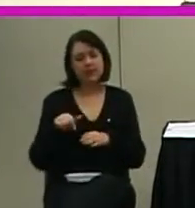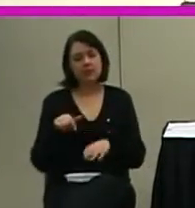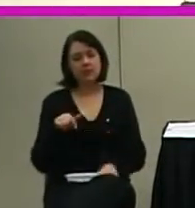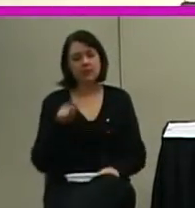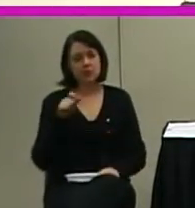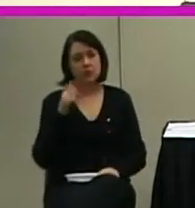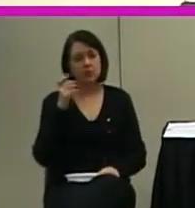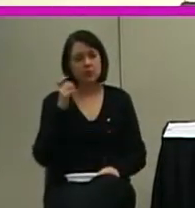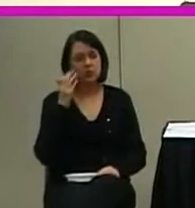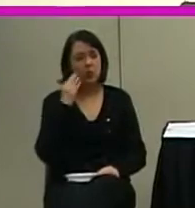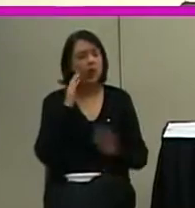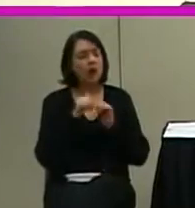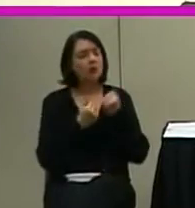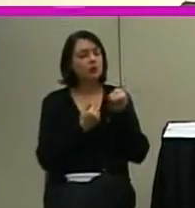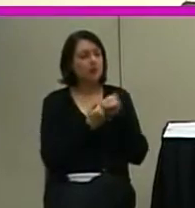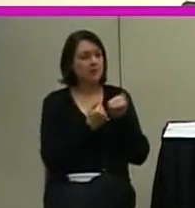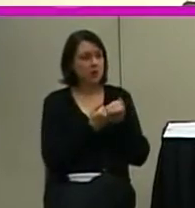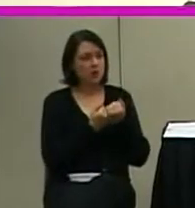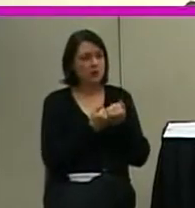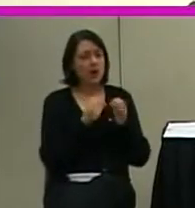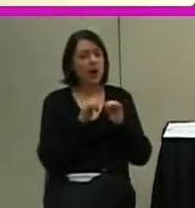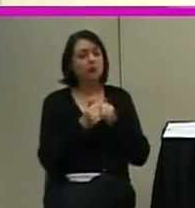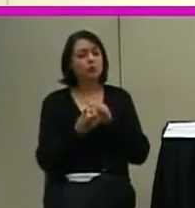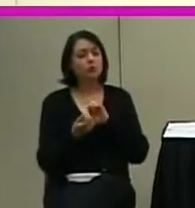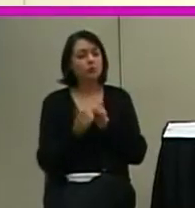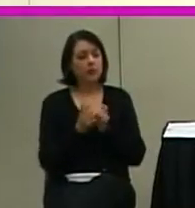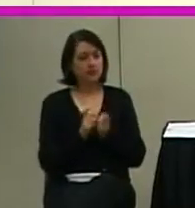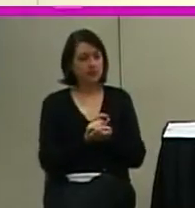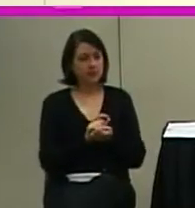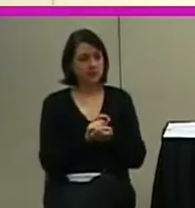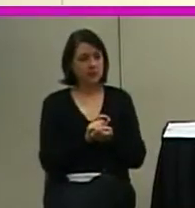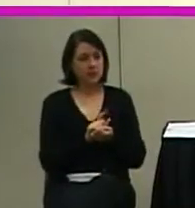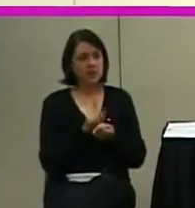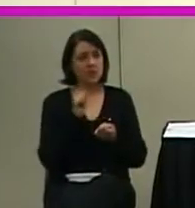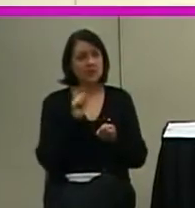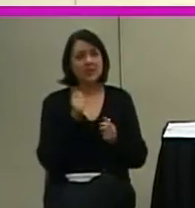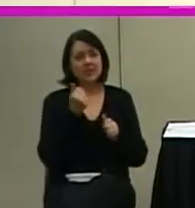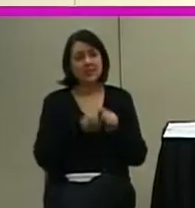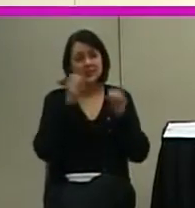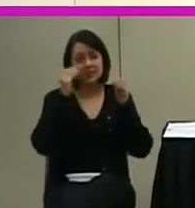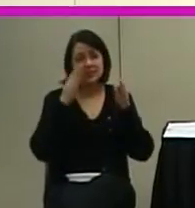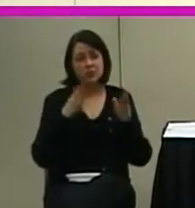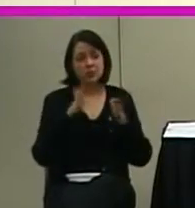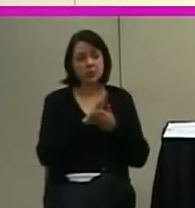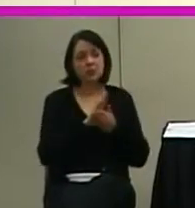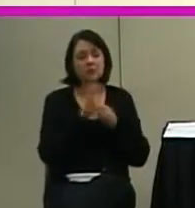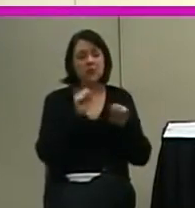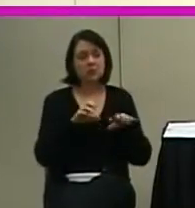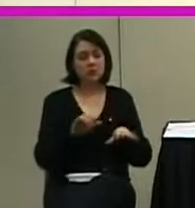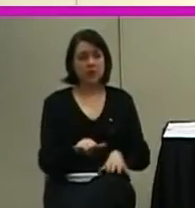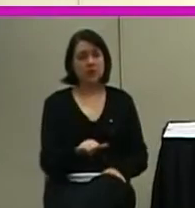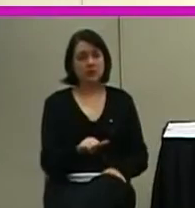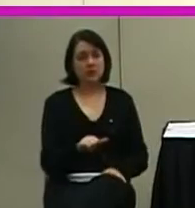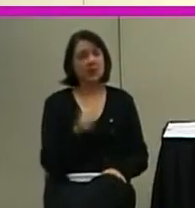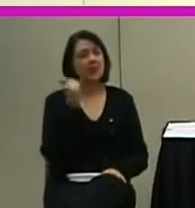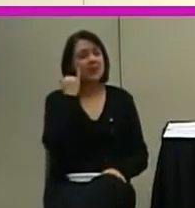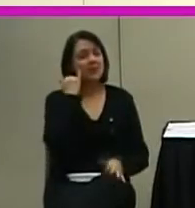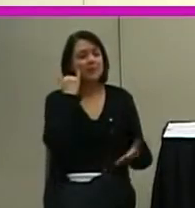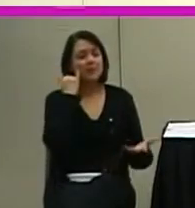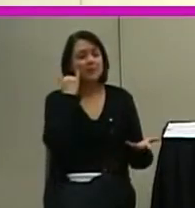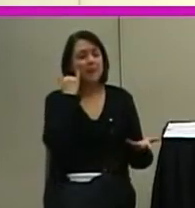to reinforce and correct. So we need every teacher in the school to be able to do those things.